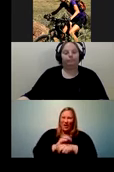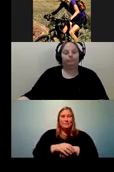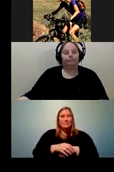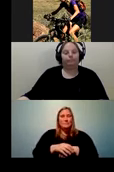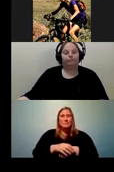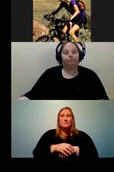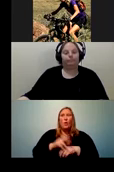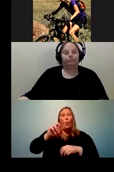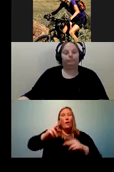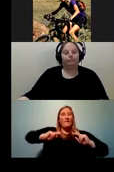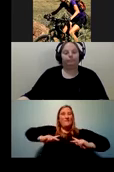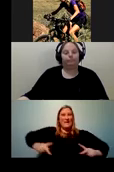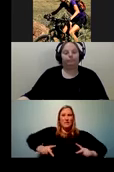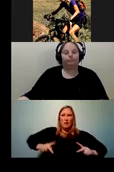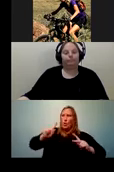other